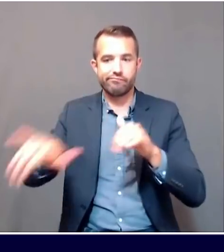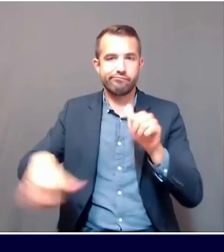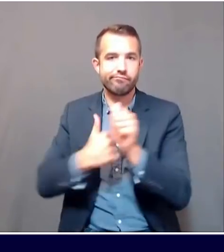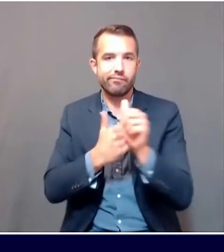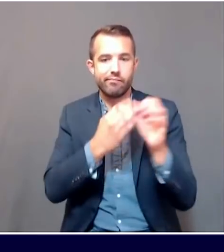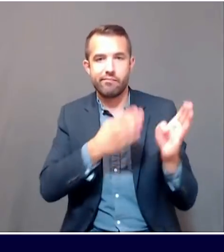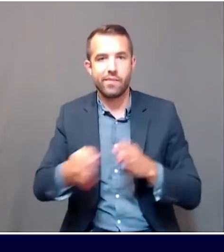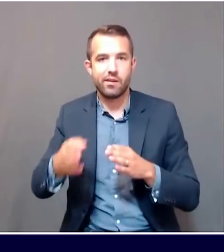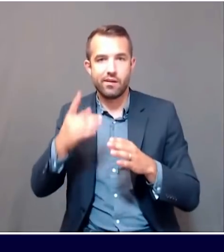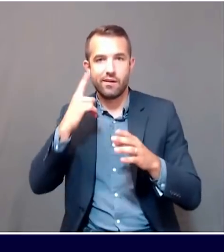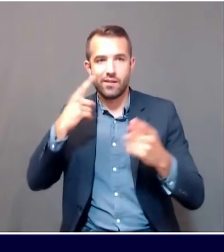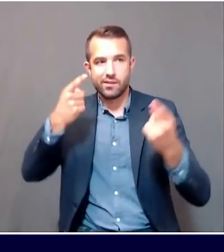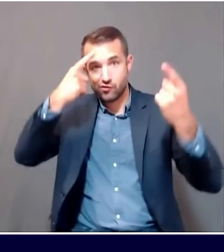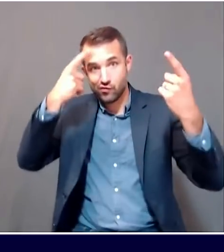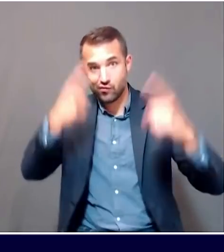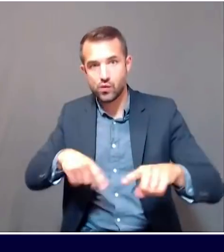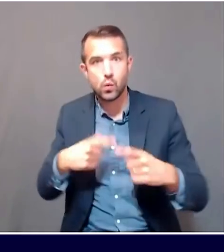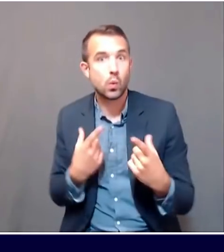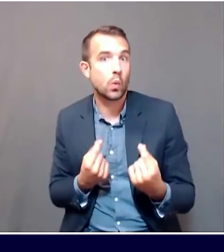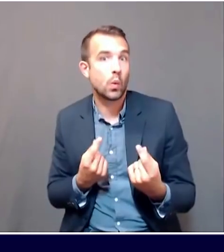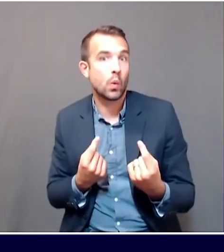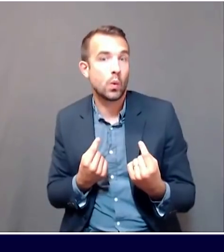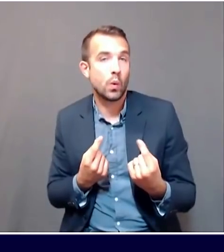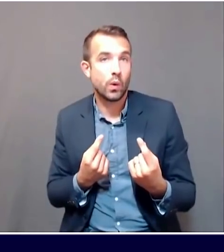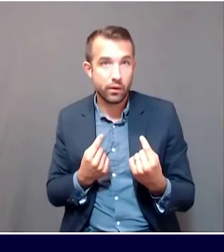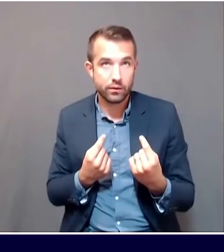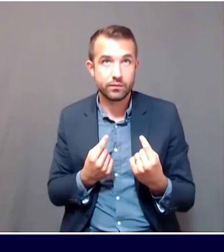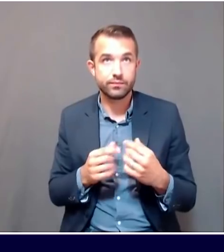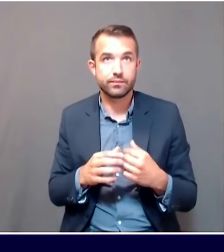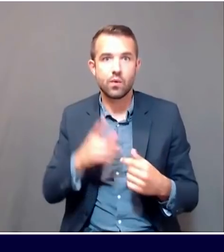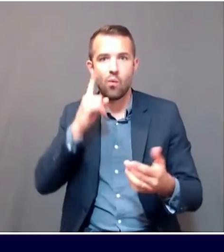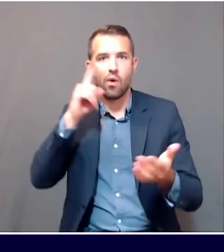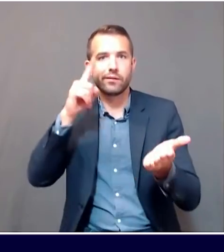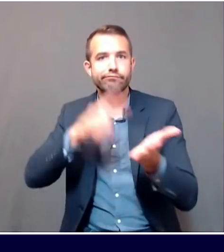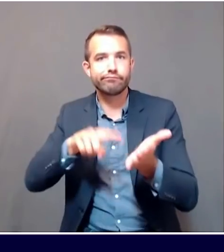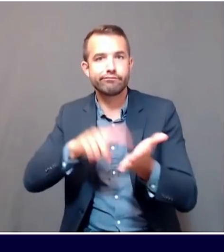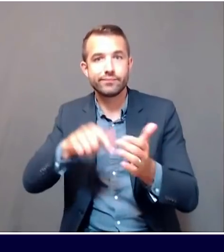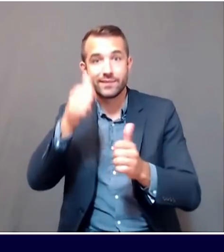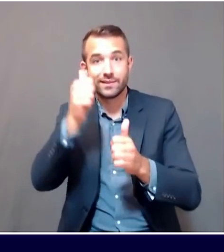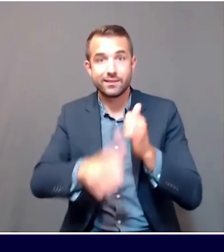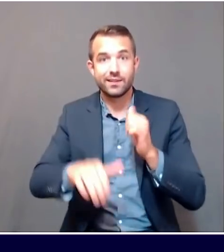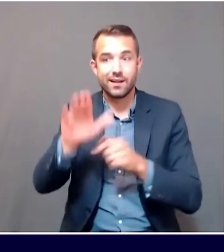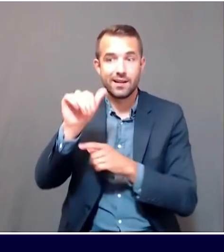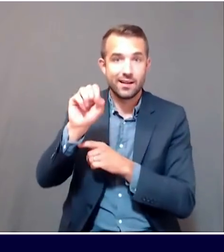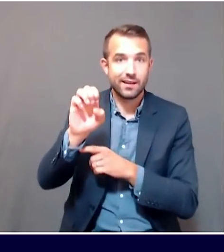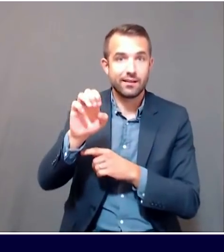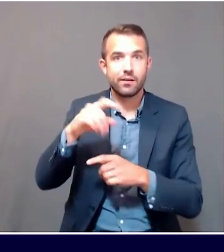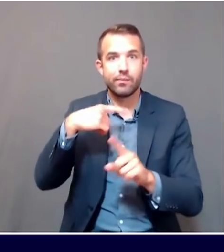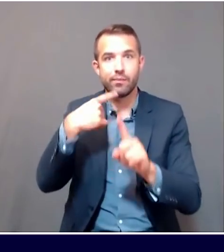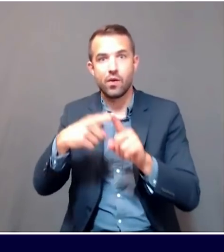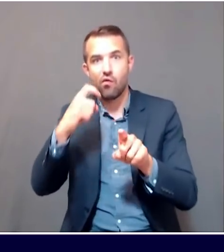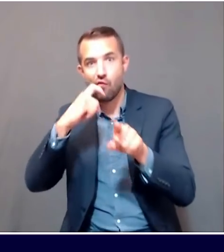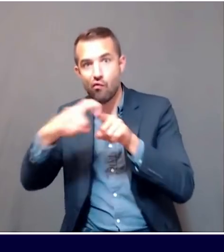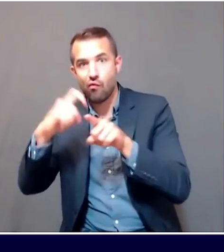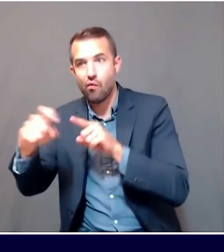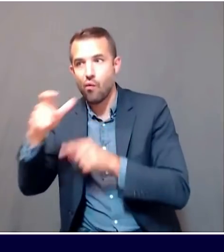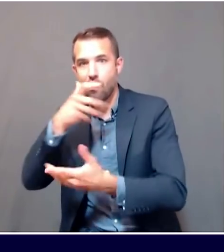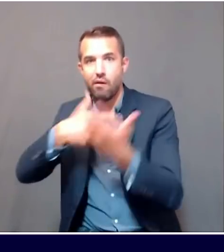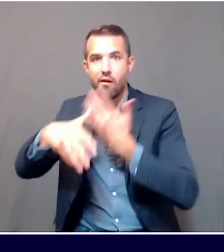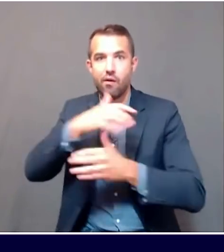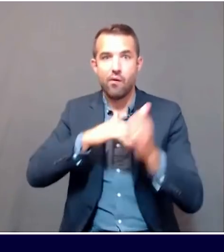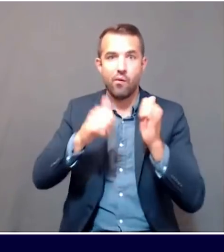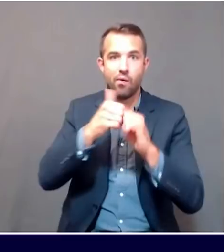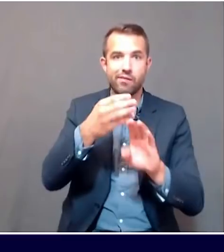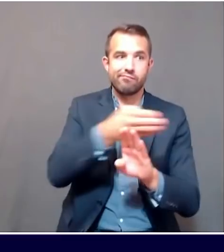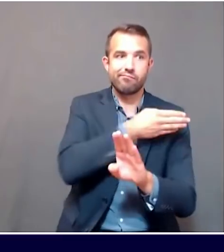college or university to undertake case investigation and contact tracing. We don't want to wait until we get a first positive